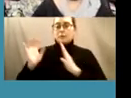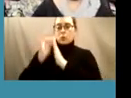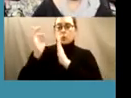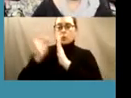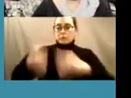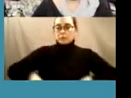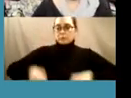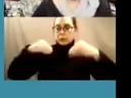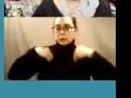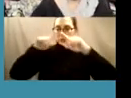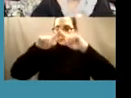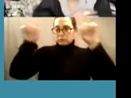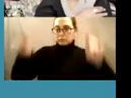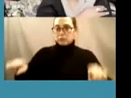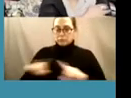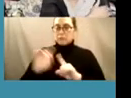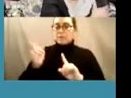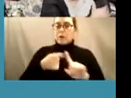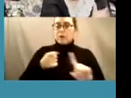from. And so